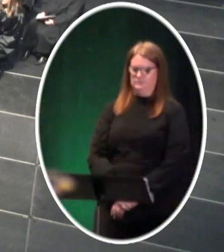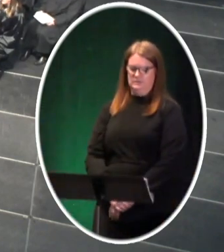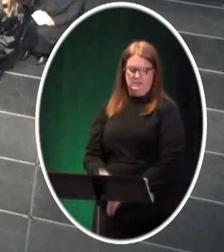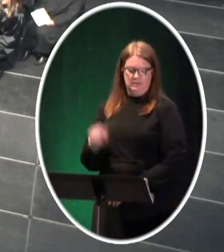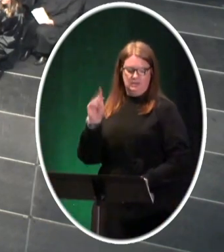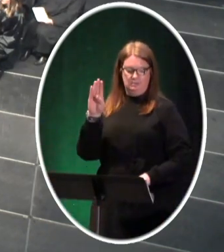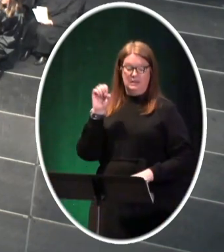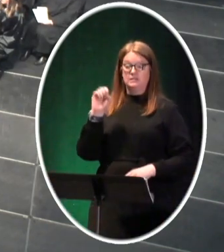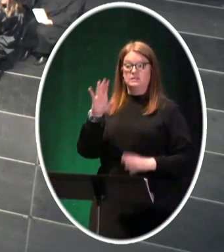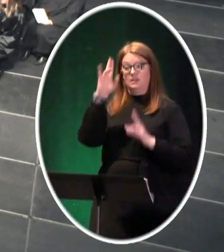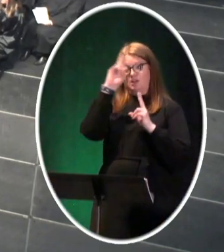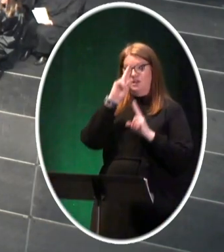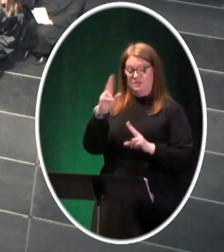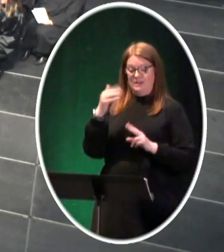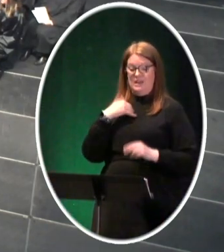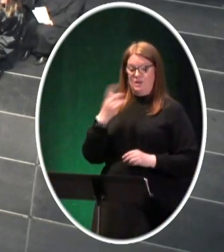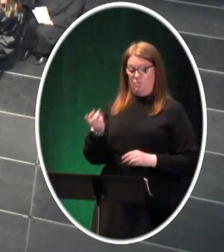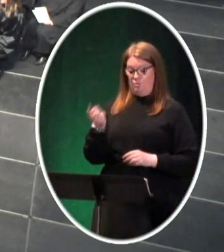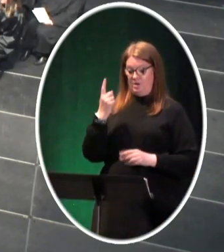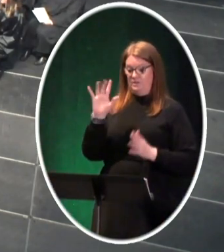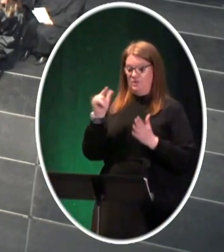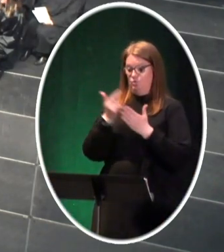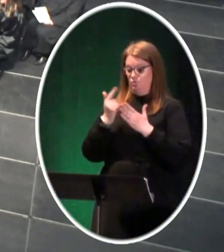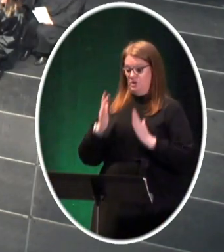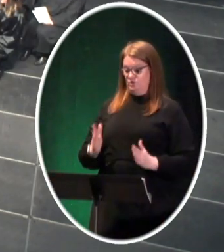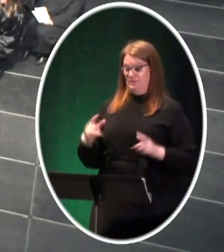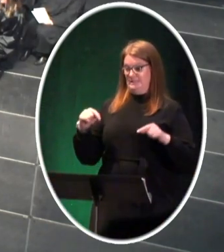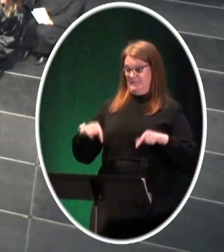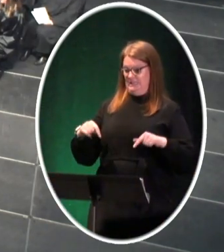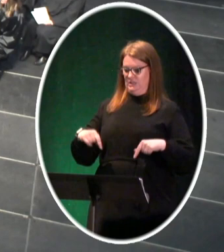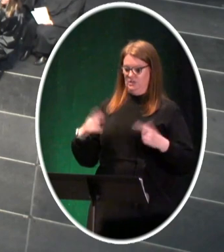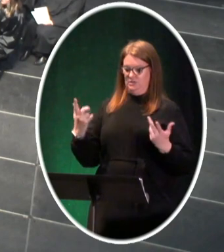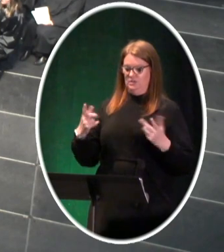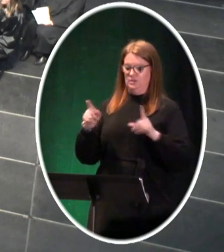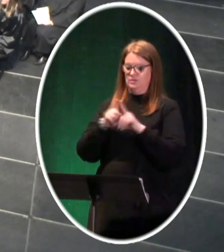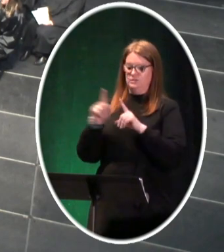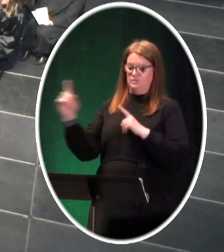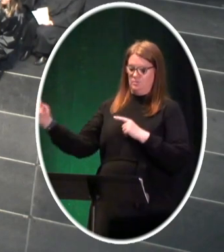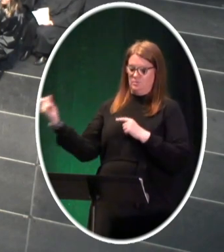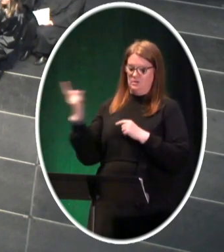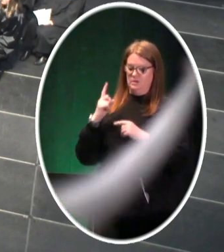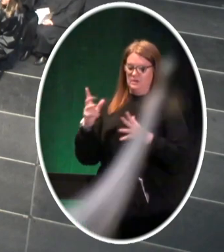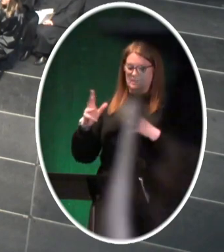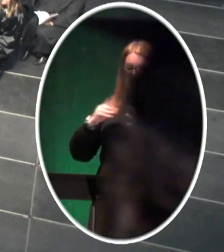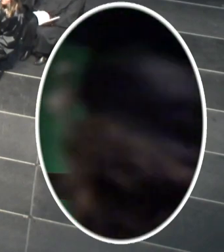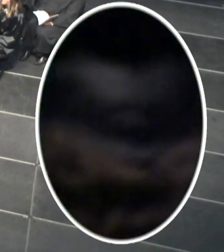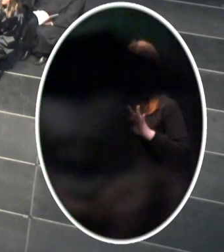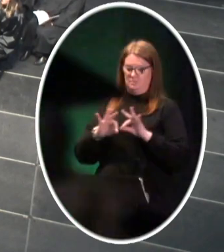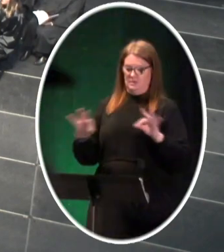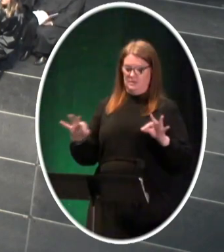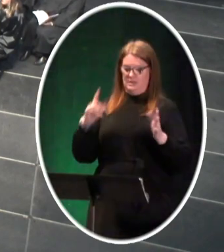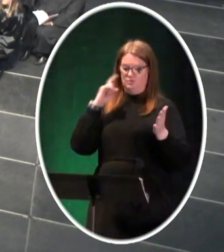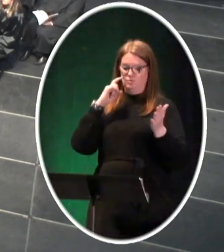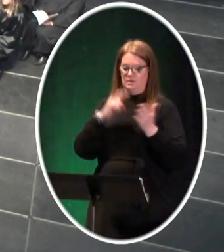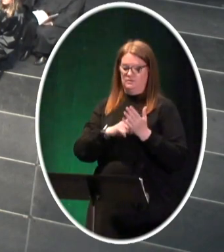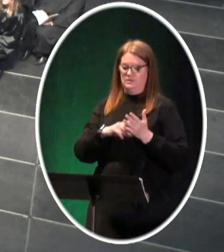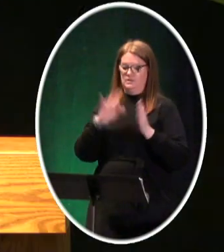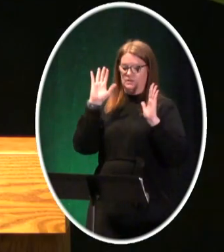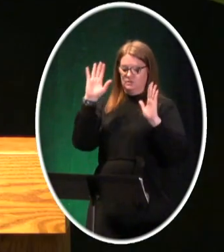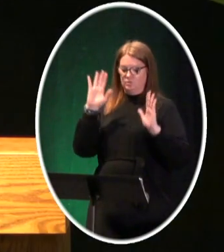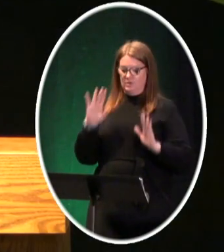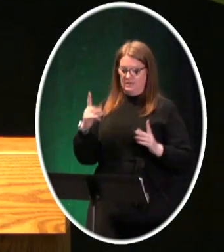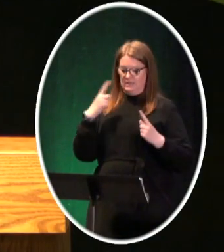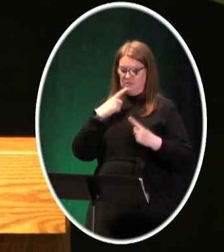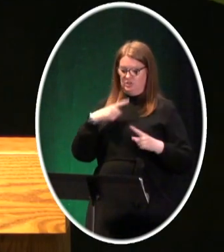BSC is honored to have had one of those graduates with us today and walk across the stage and accept her diploma and be recognized for